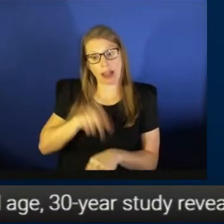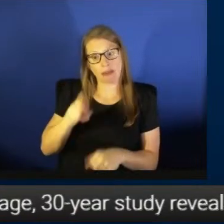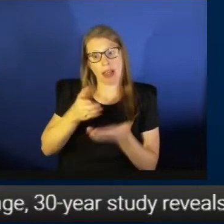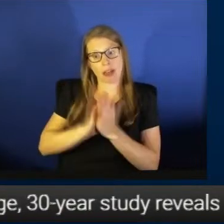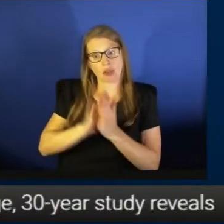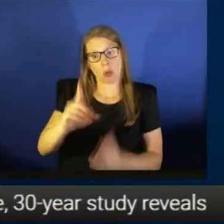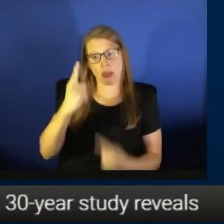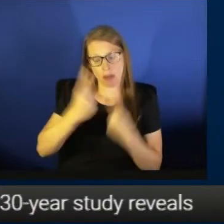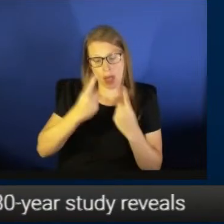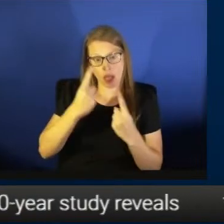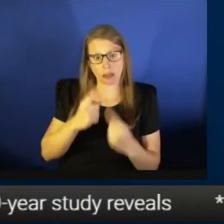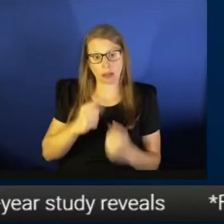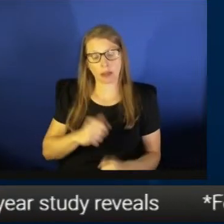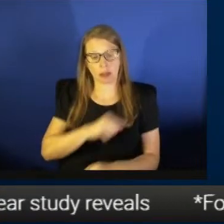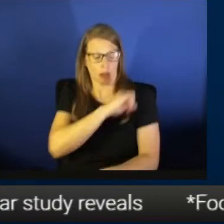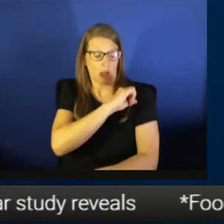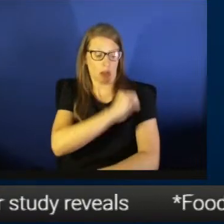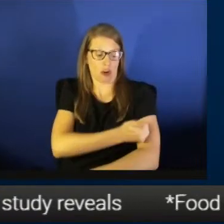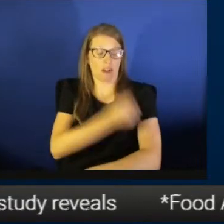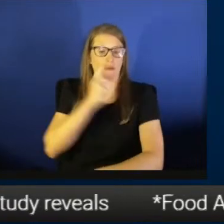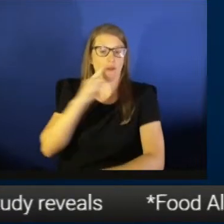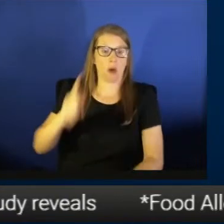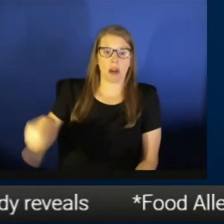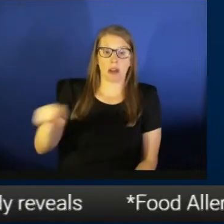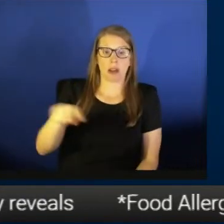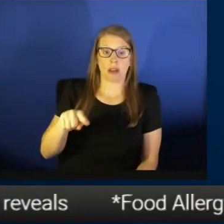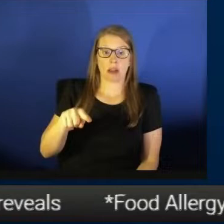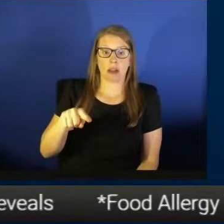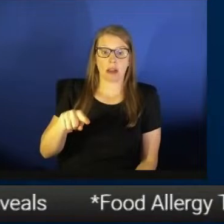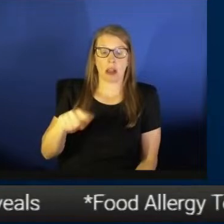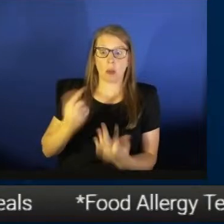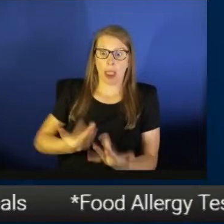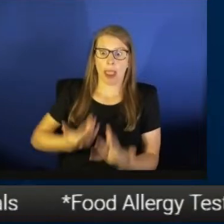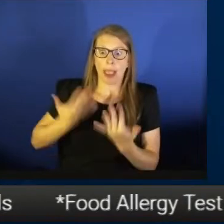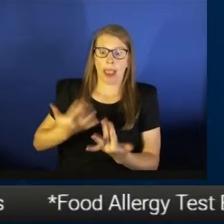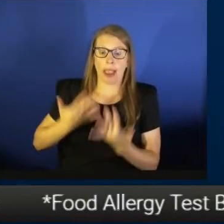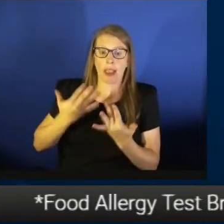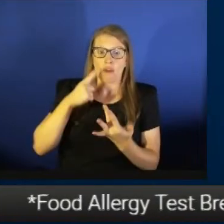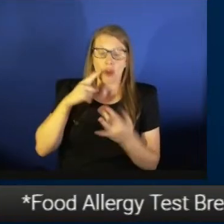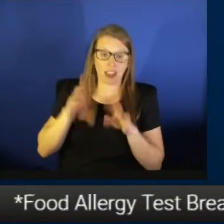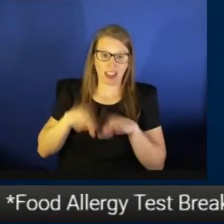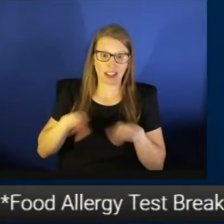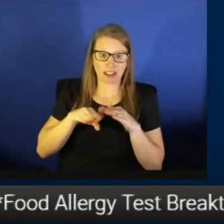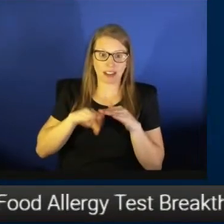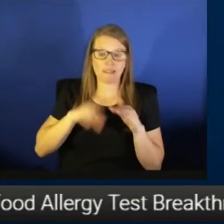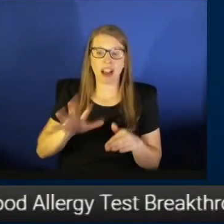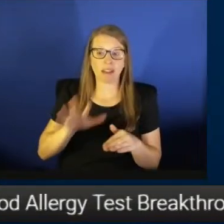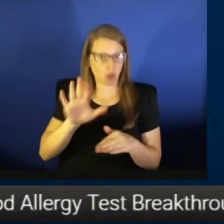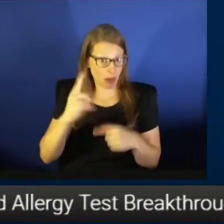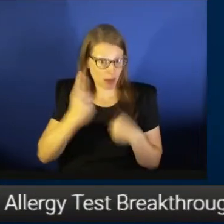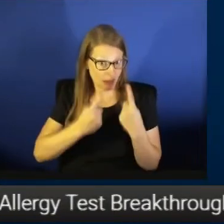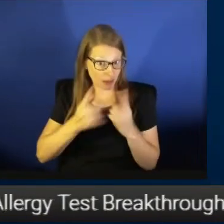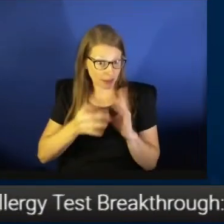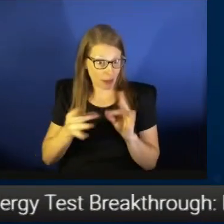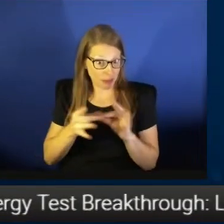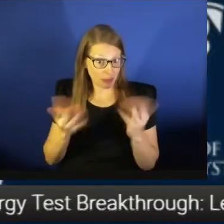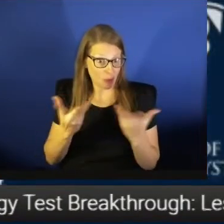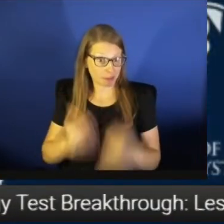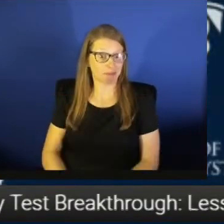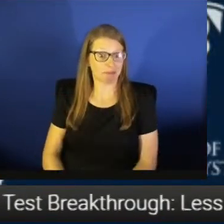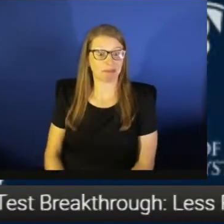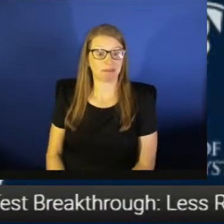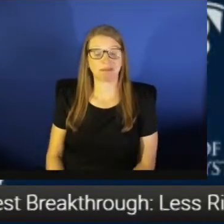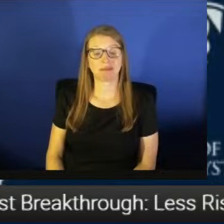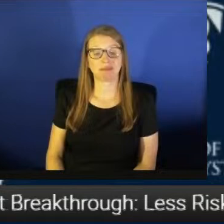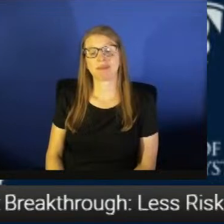on this authorization for those long time waiting for those kiddos under 5. Your thoughts and comments on that?